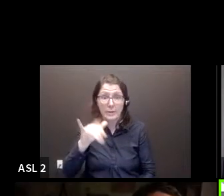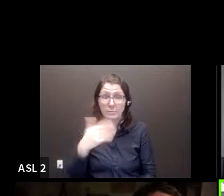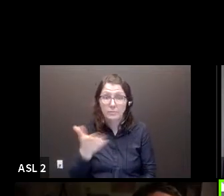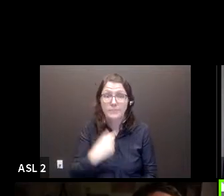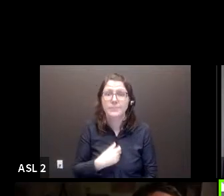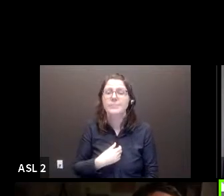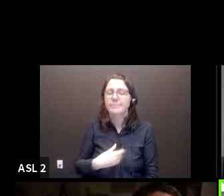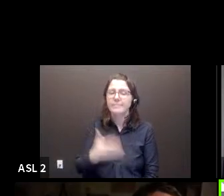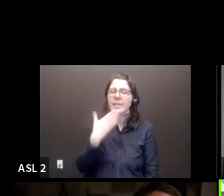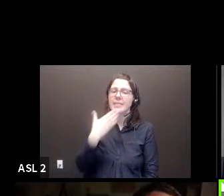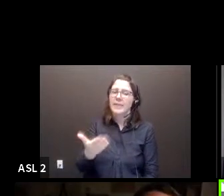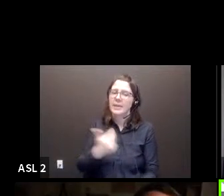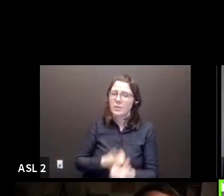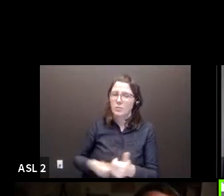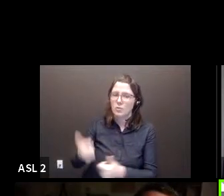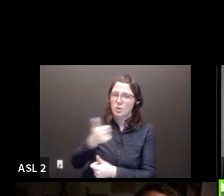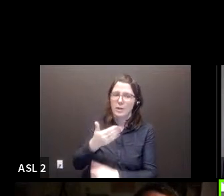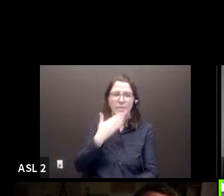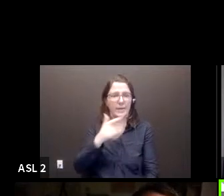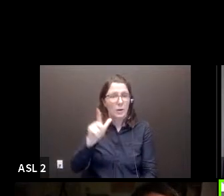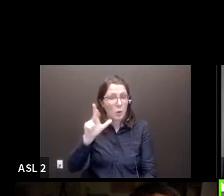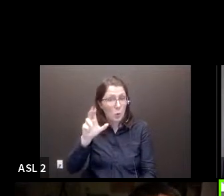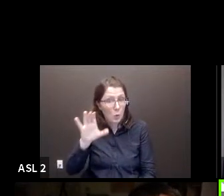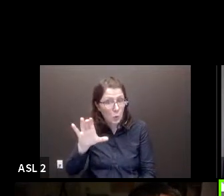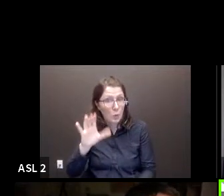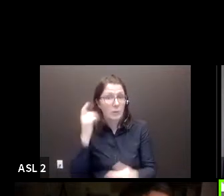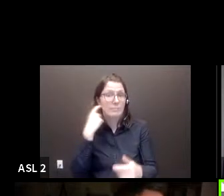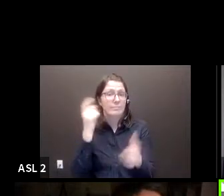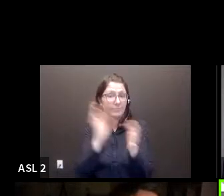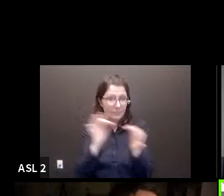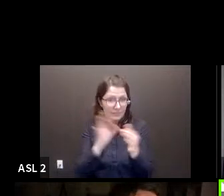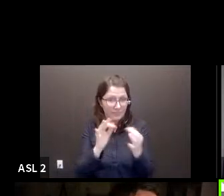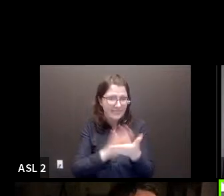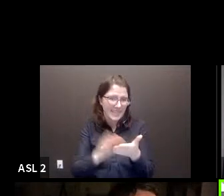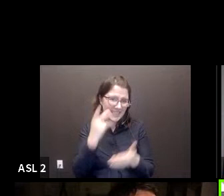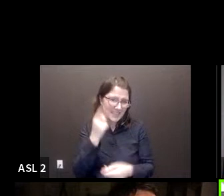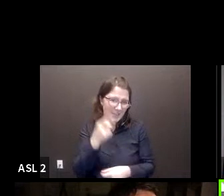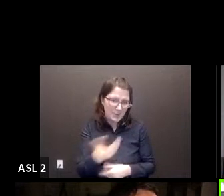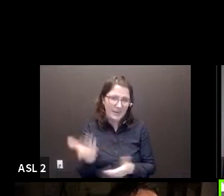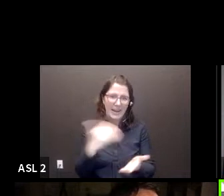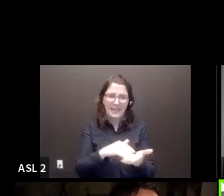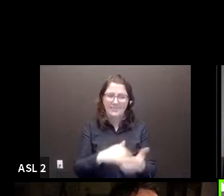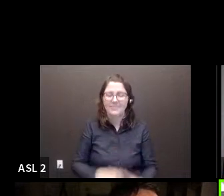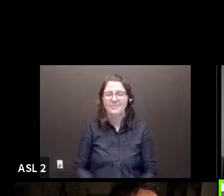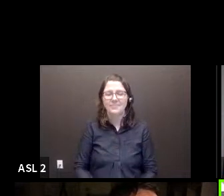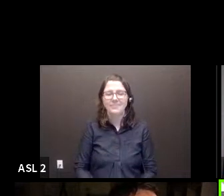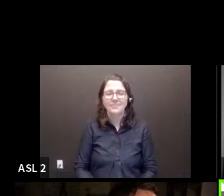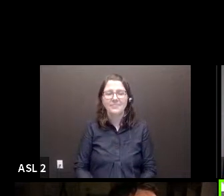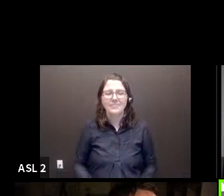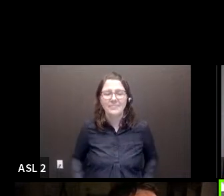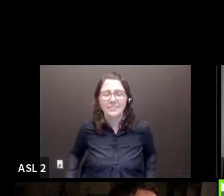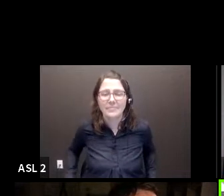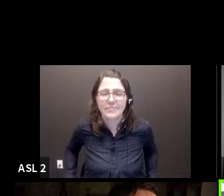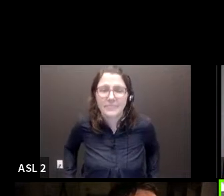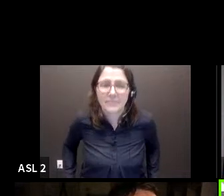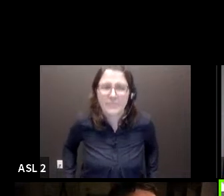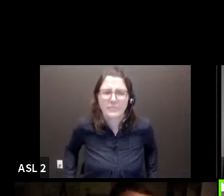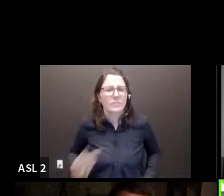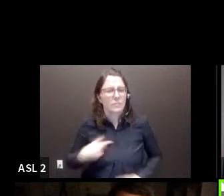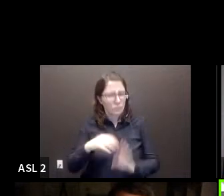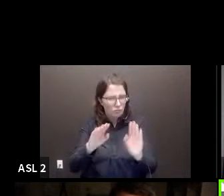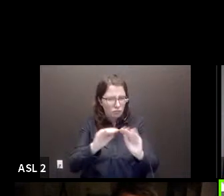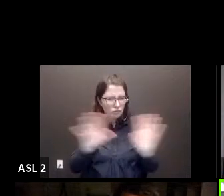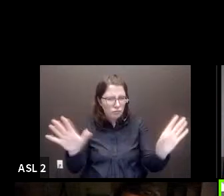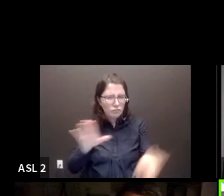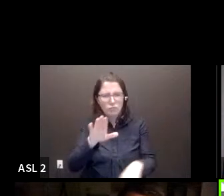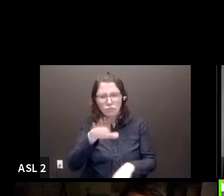thank you very much chair uh luke thank you for your presentation it's good to see you again uh just for clarification look i'm not sure it's been referenced